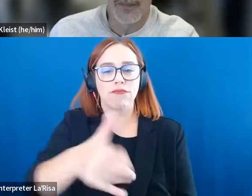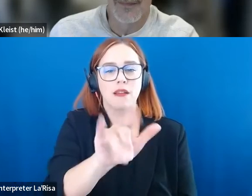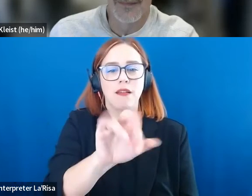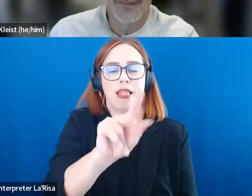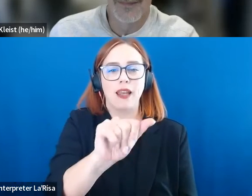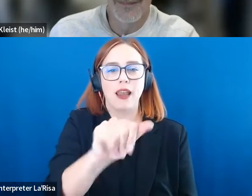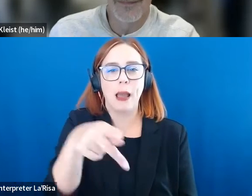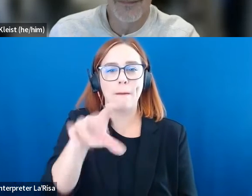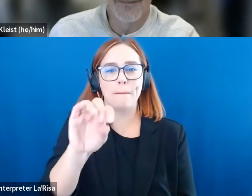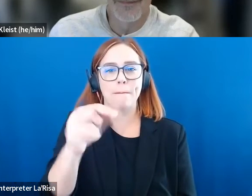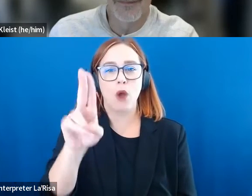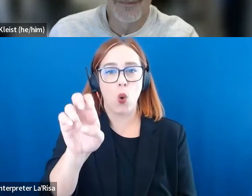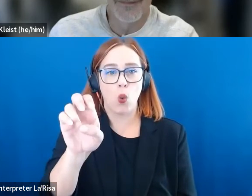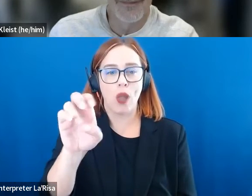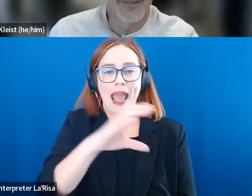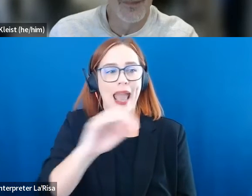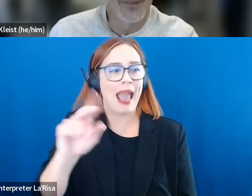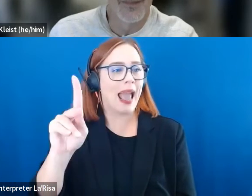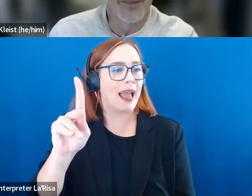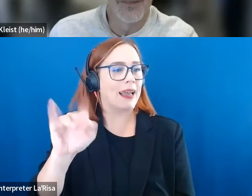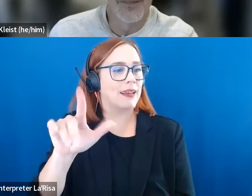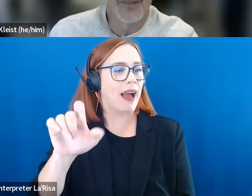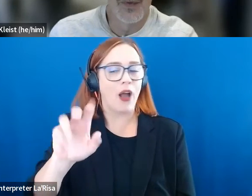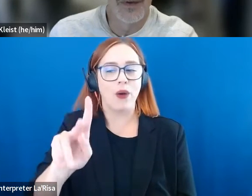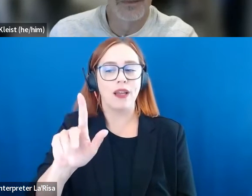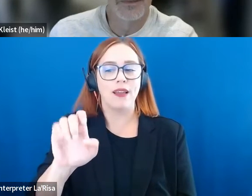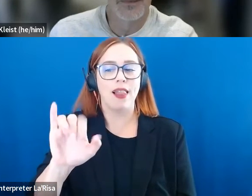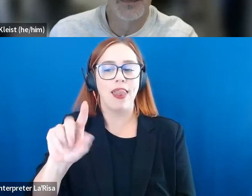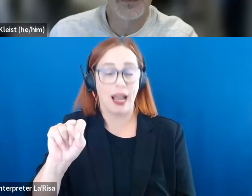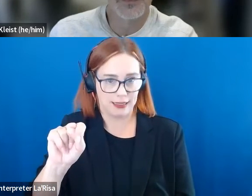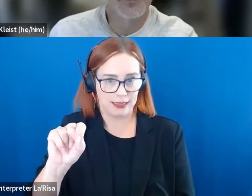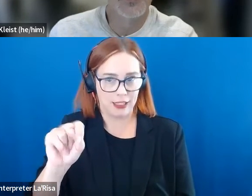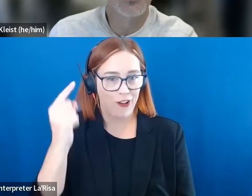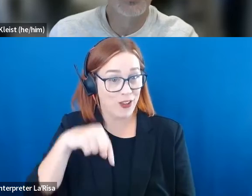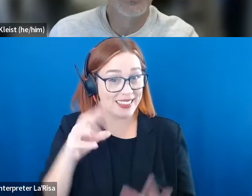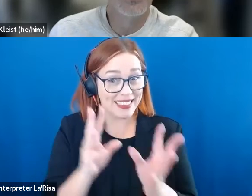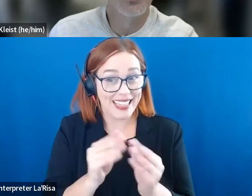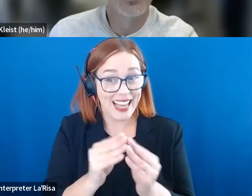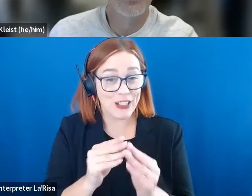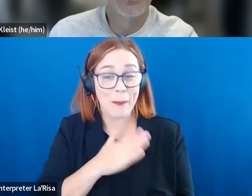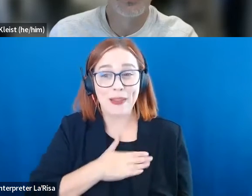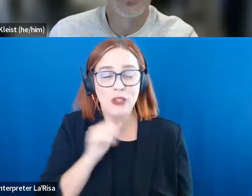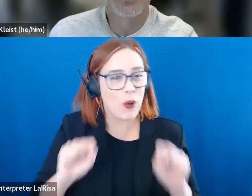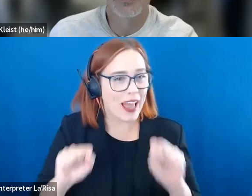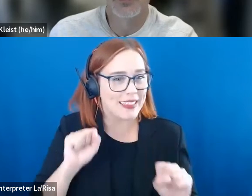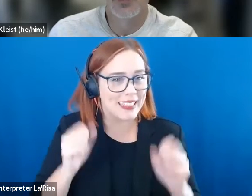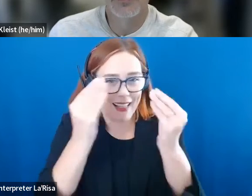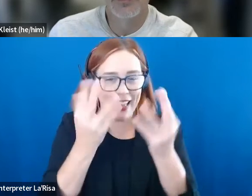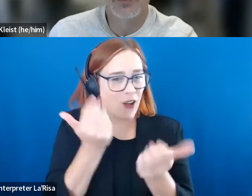for this session. Thank you all for joining us, and please don't hesitate to let us know anything at any point in the chat.